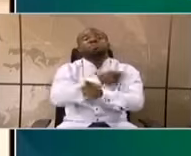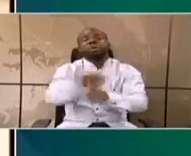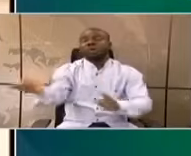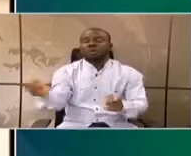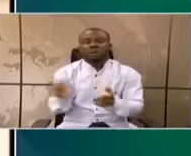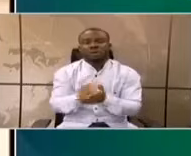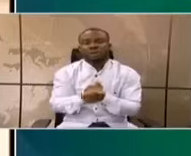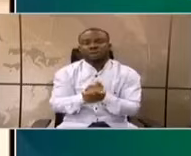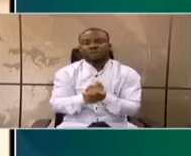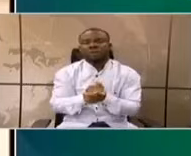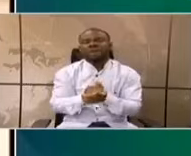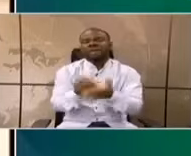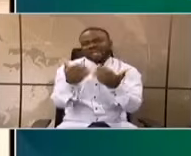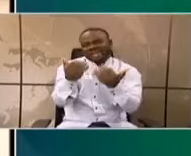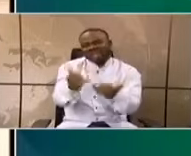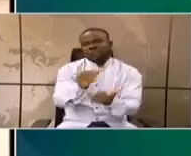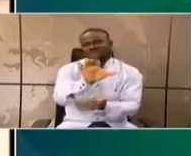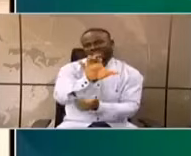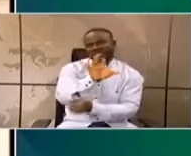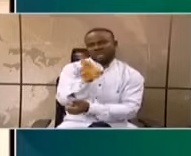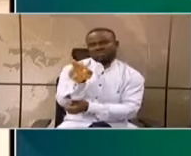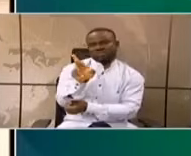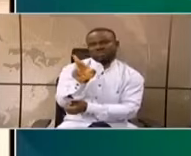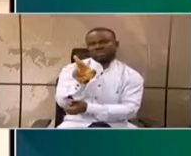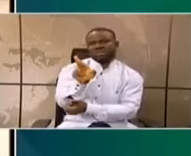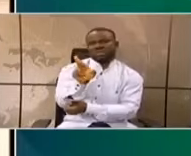Central region, huh?